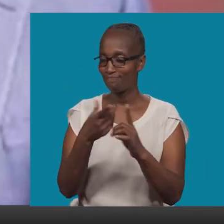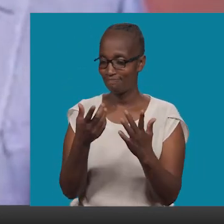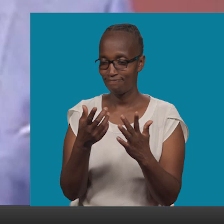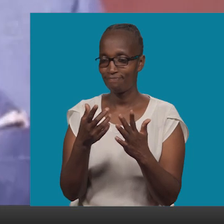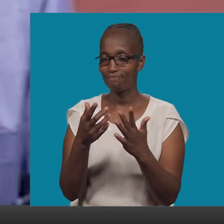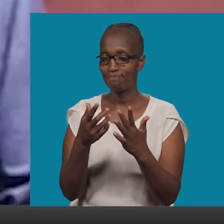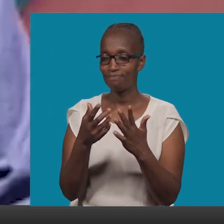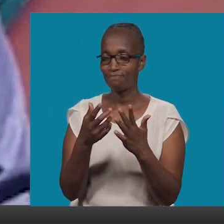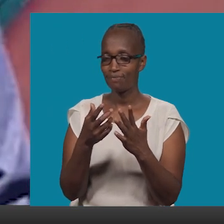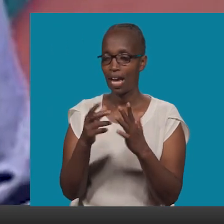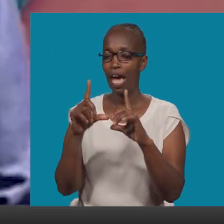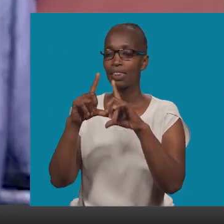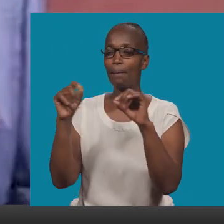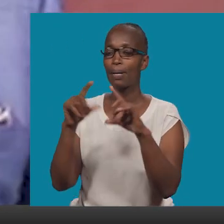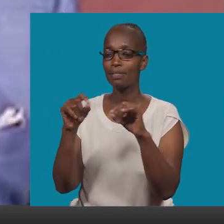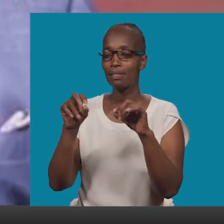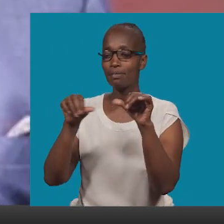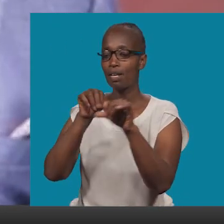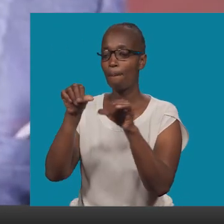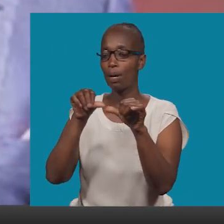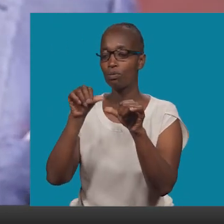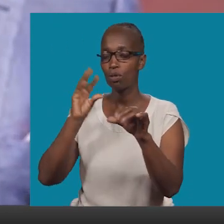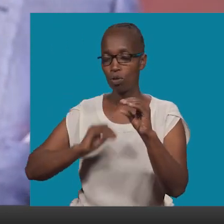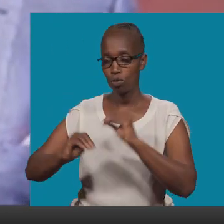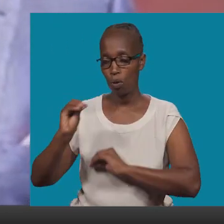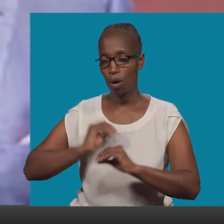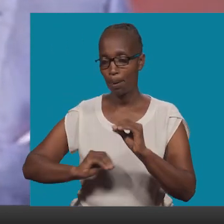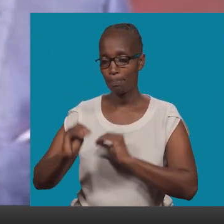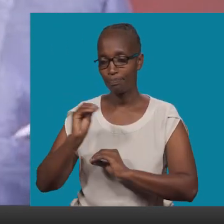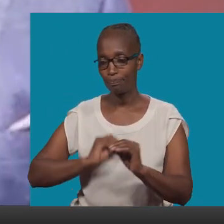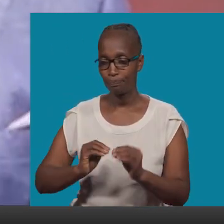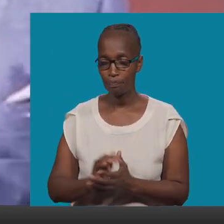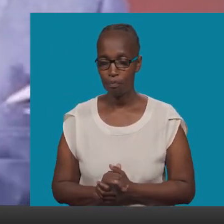taken positively, your message about corruption,